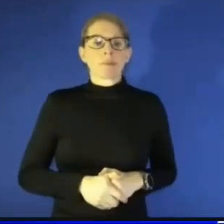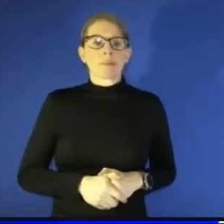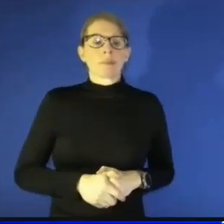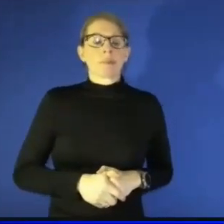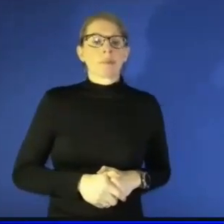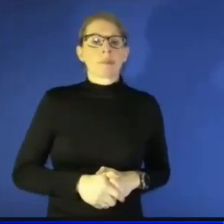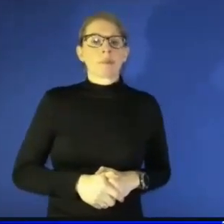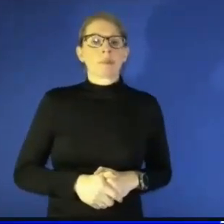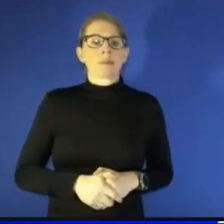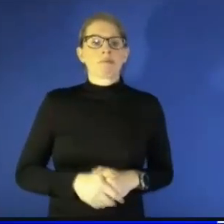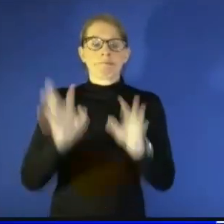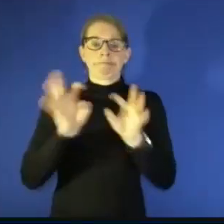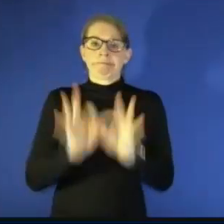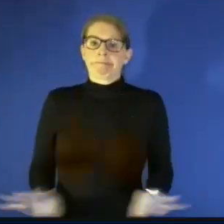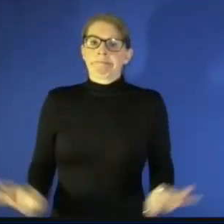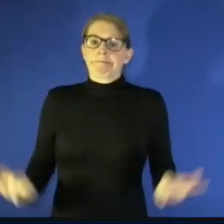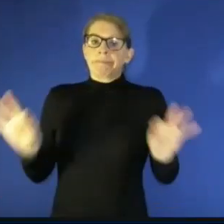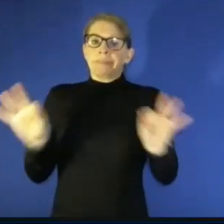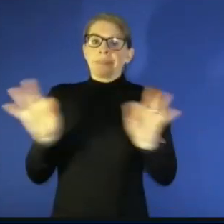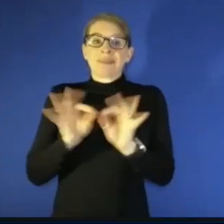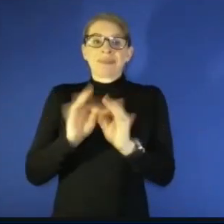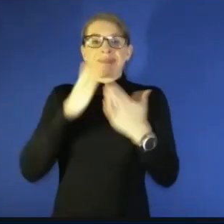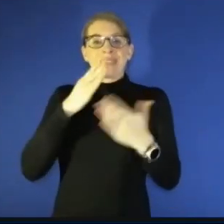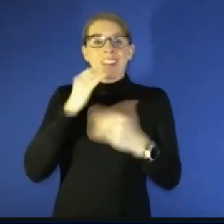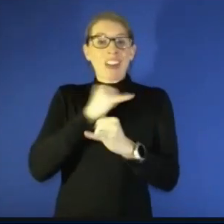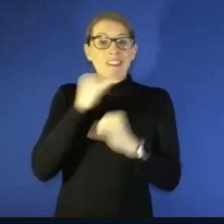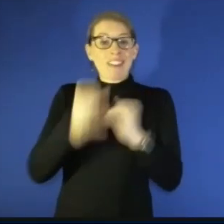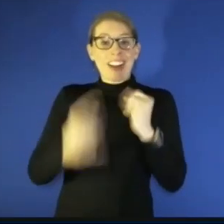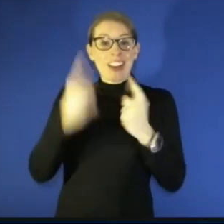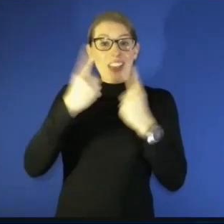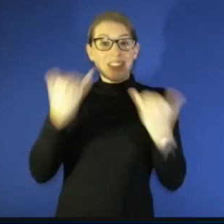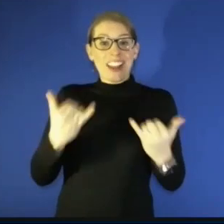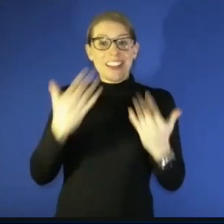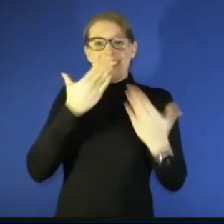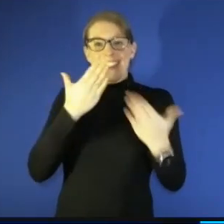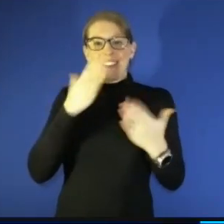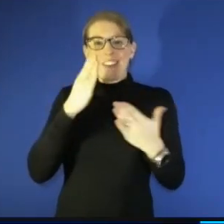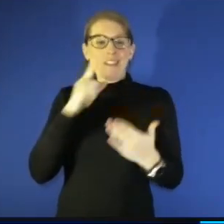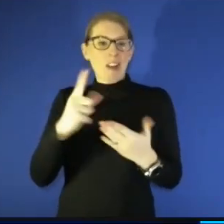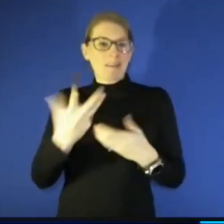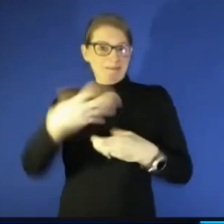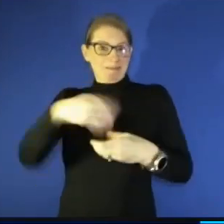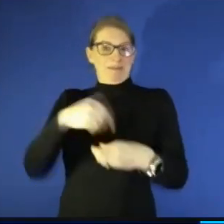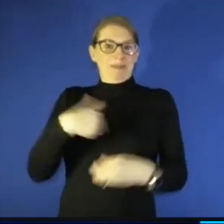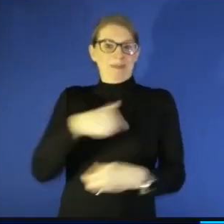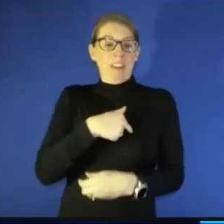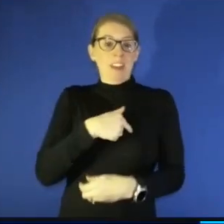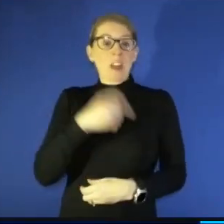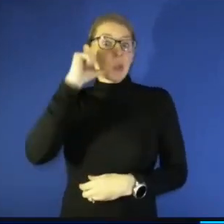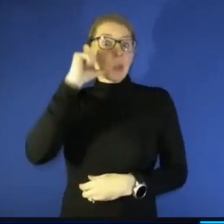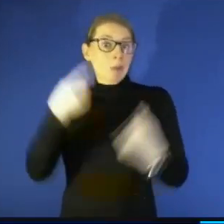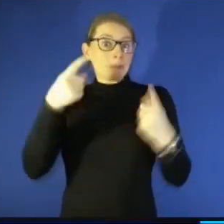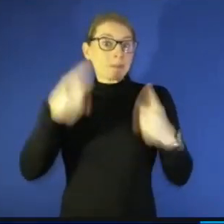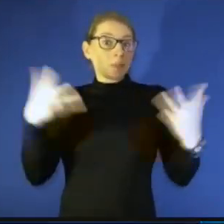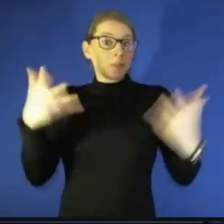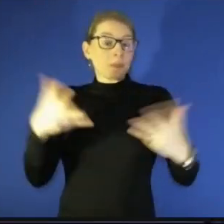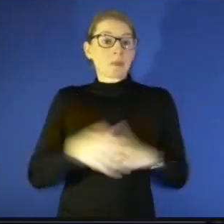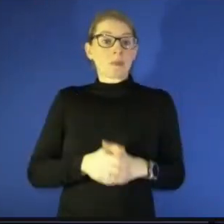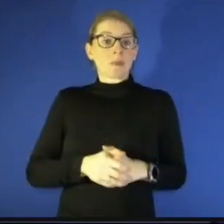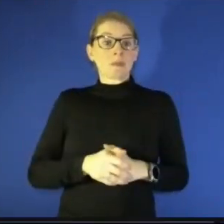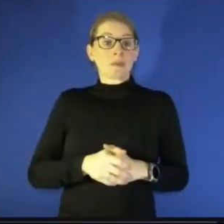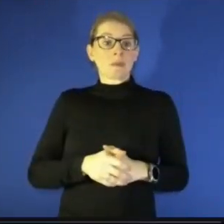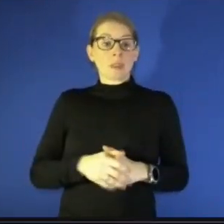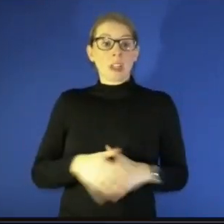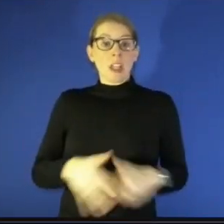vitally important as well. All right. Thanks for those final thoughts today. And thank you all so much for being with us. Coming up tomorrow, the role your stomach